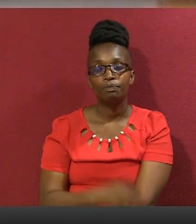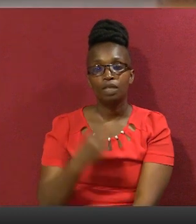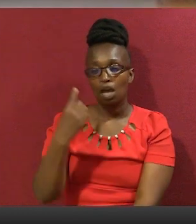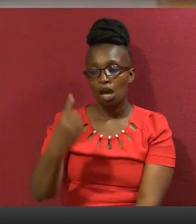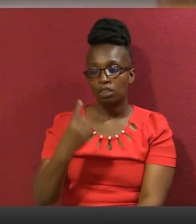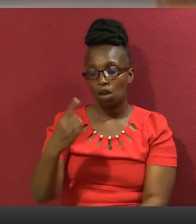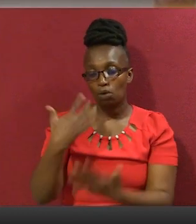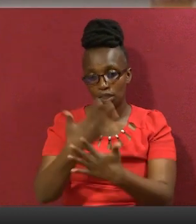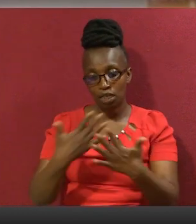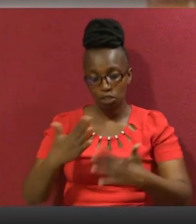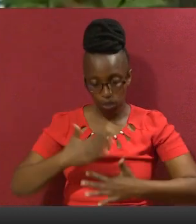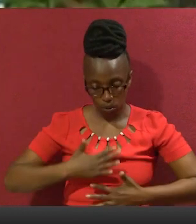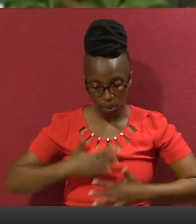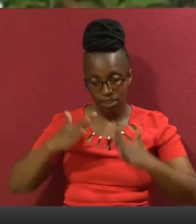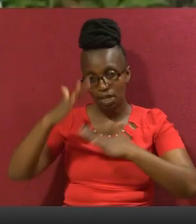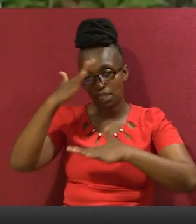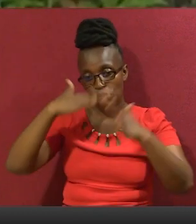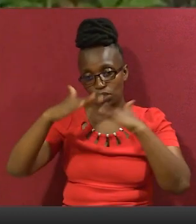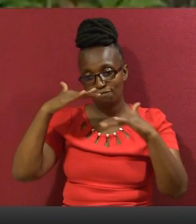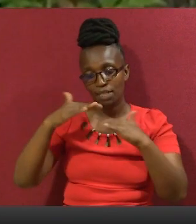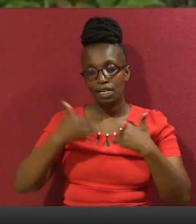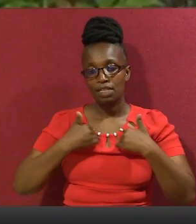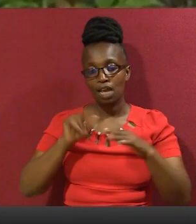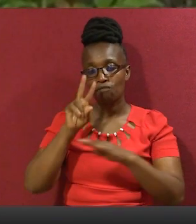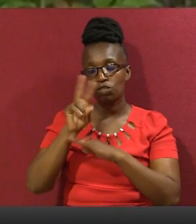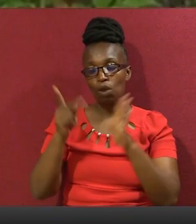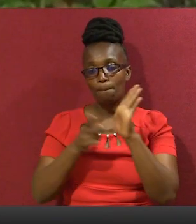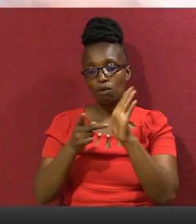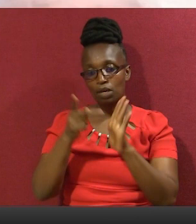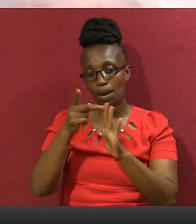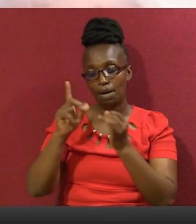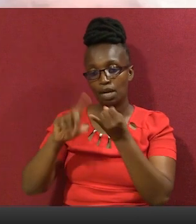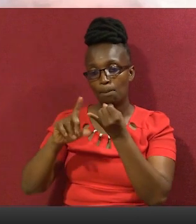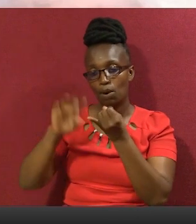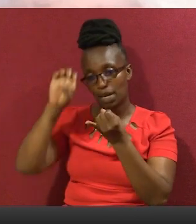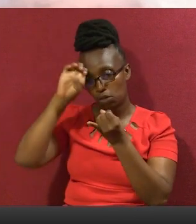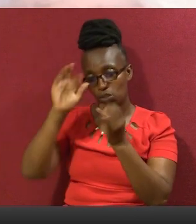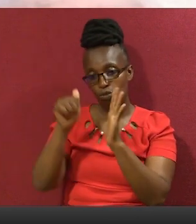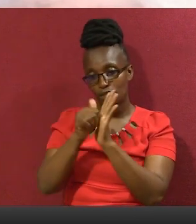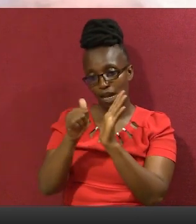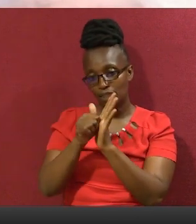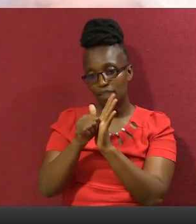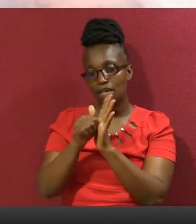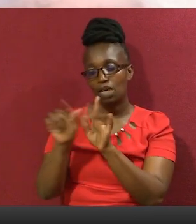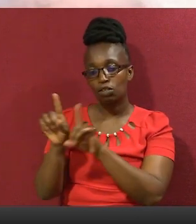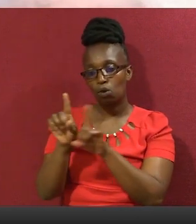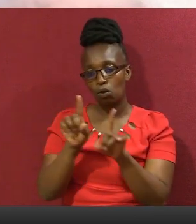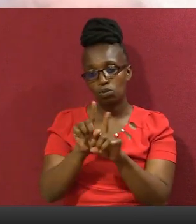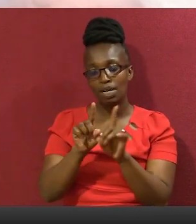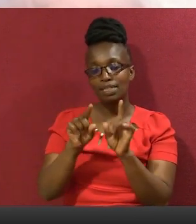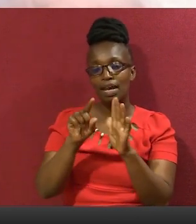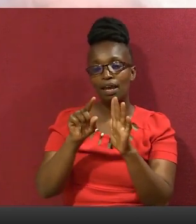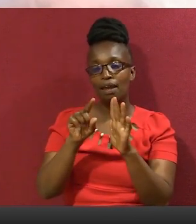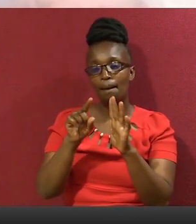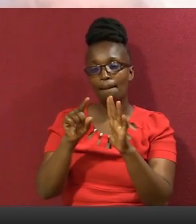But the only thing we are appealing to the university, they only have two programs, that is education arts and then the faculty of commerce,